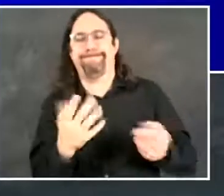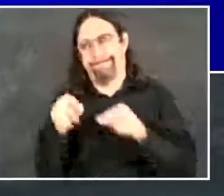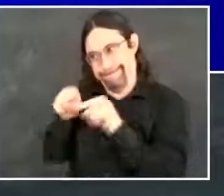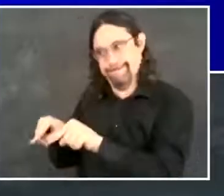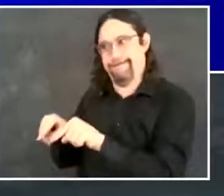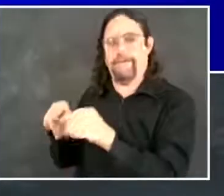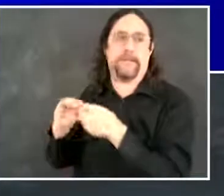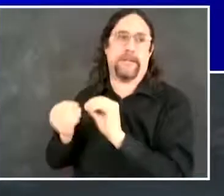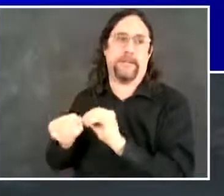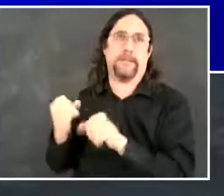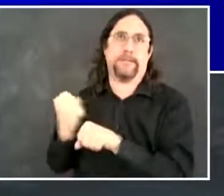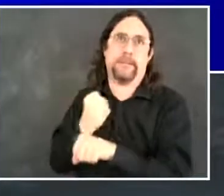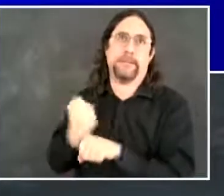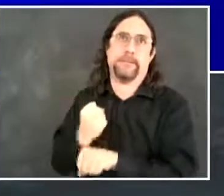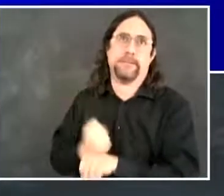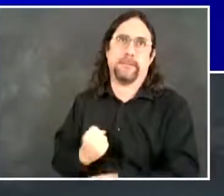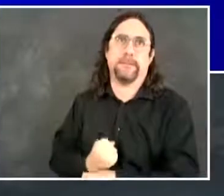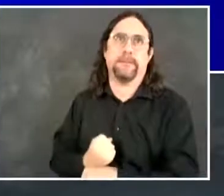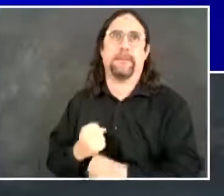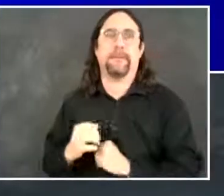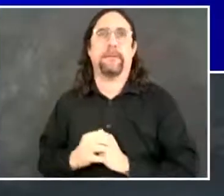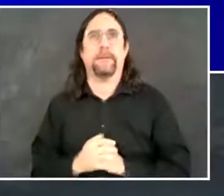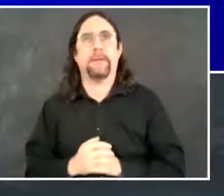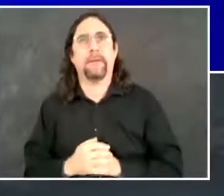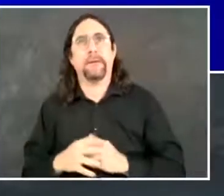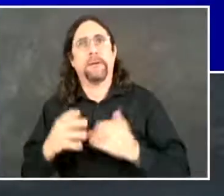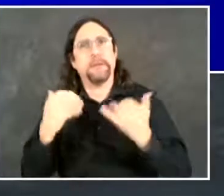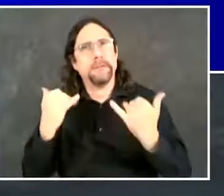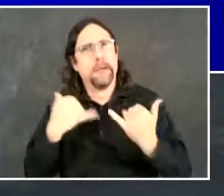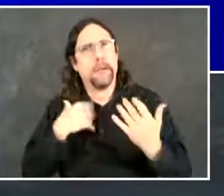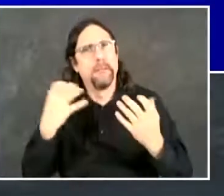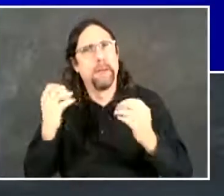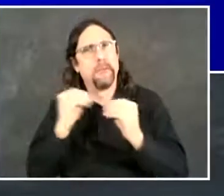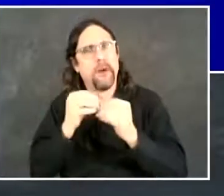So let's talk about the indicators in the context of a longer period of time.